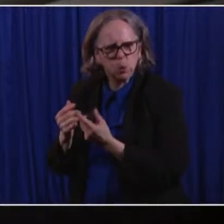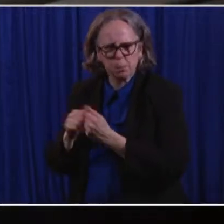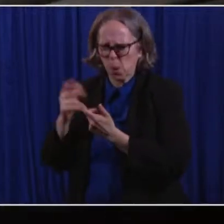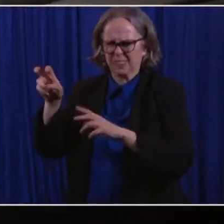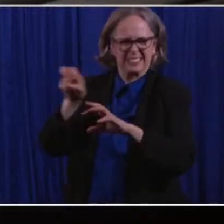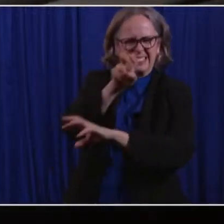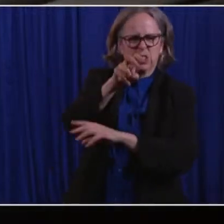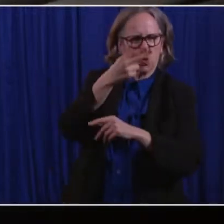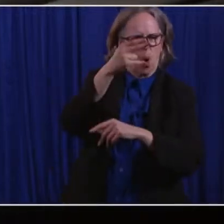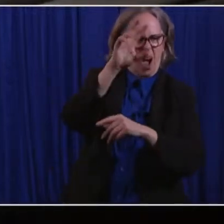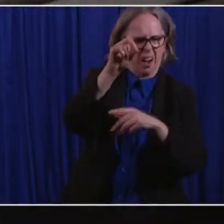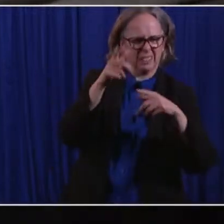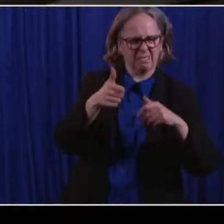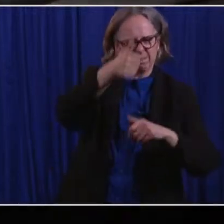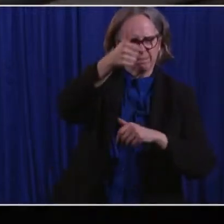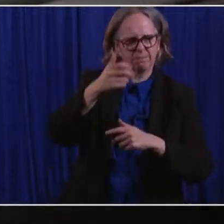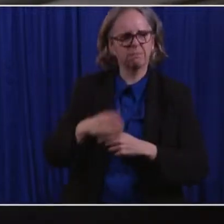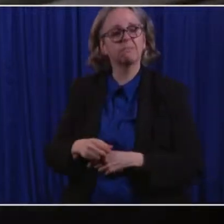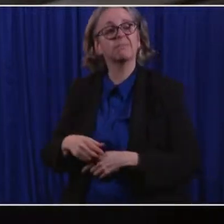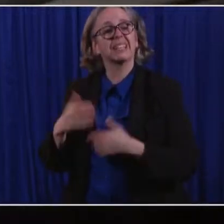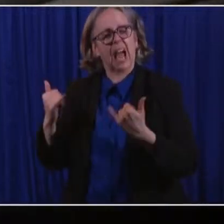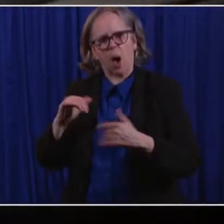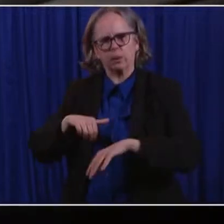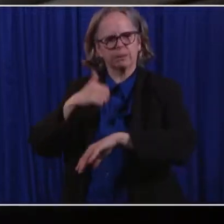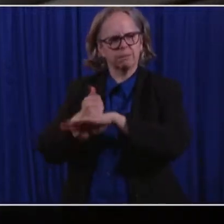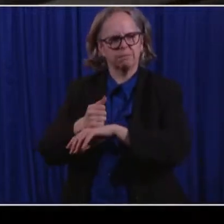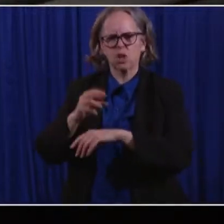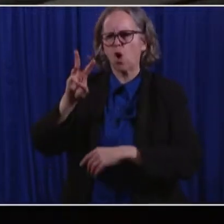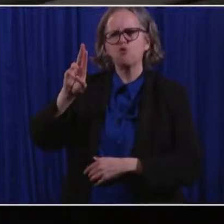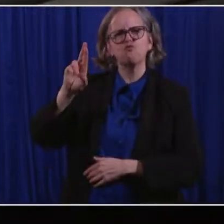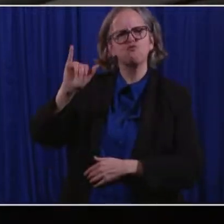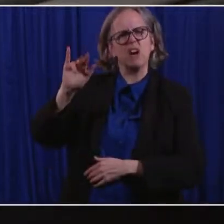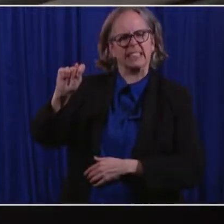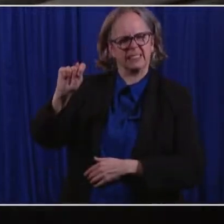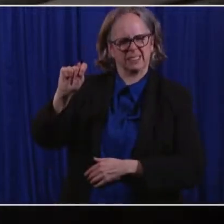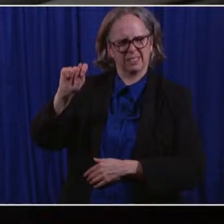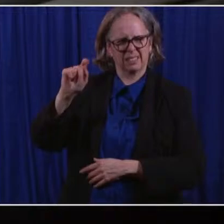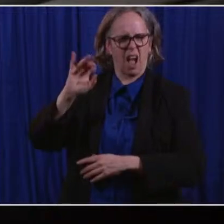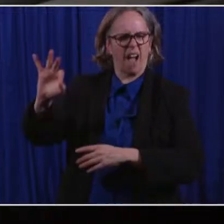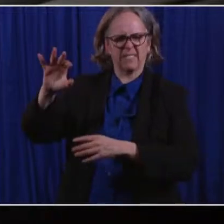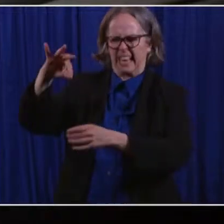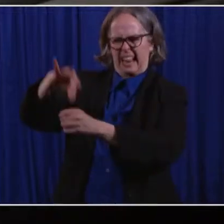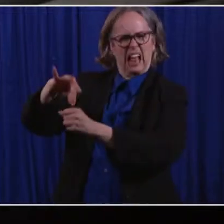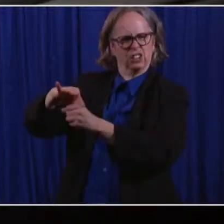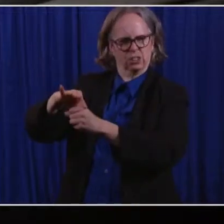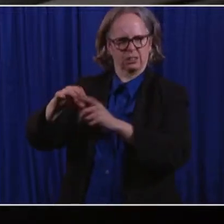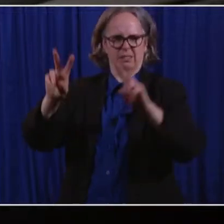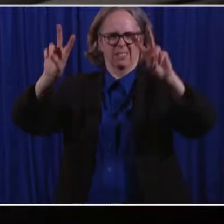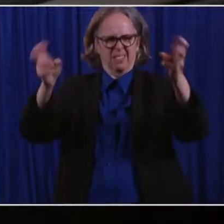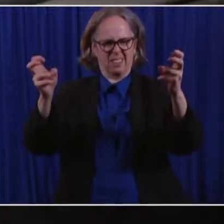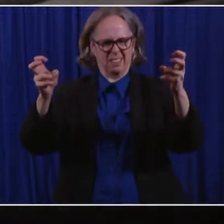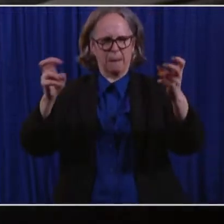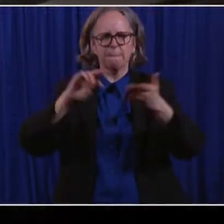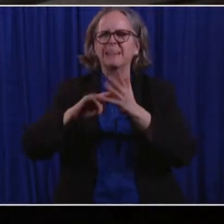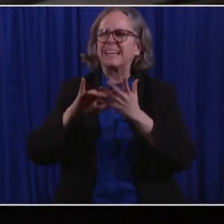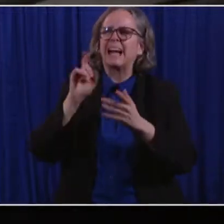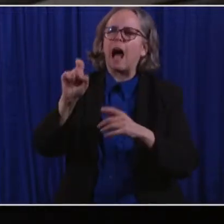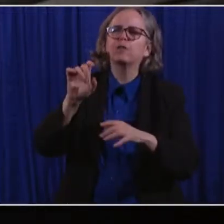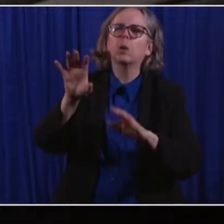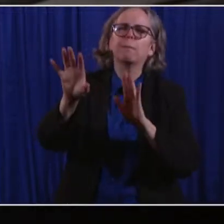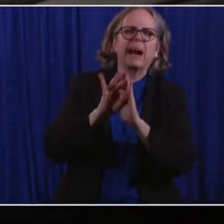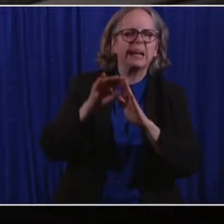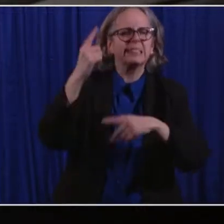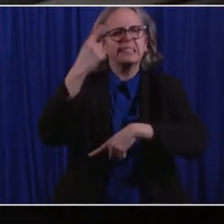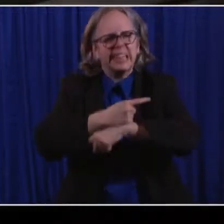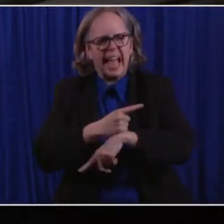the dates. That order is going to set dates that are fair to both the candidates and to the voters. Of course, allows them time to do what they need to do,